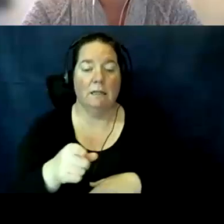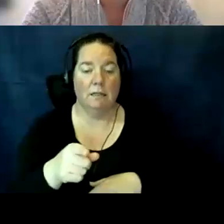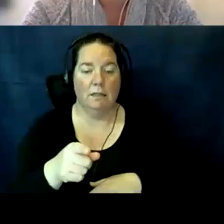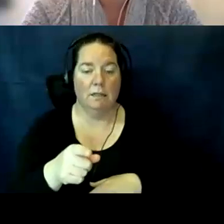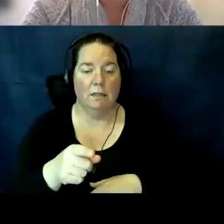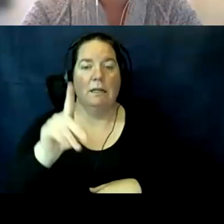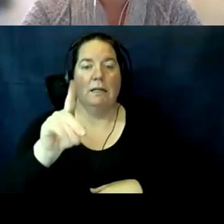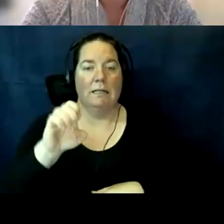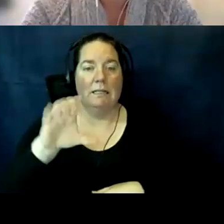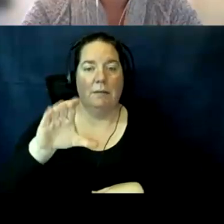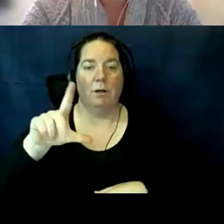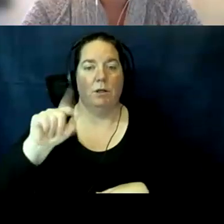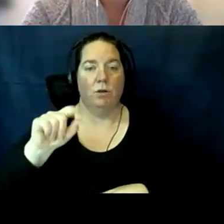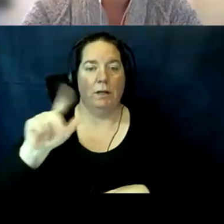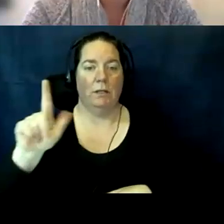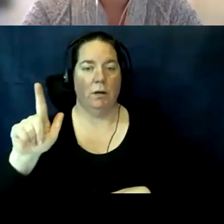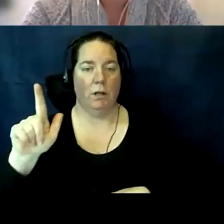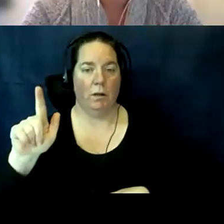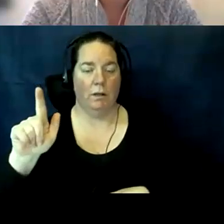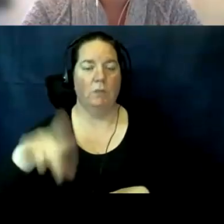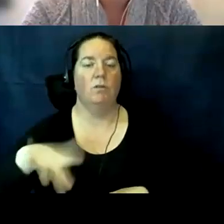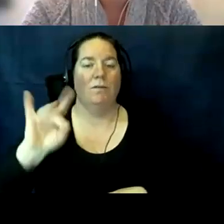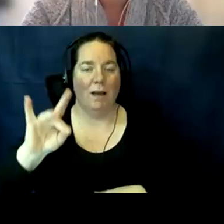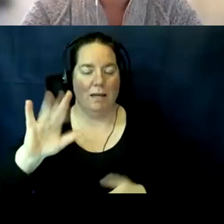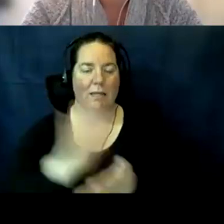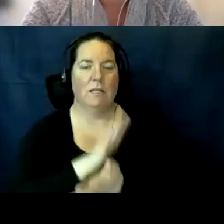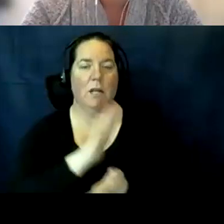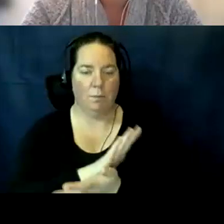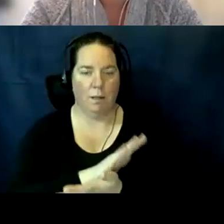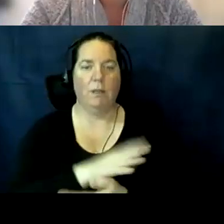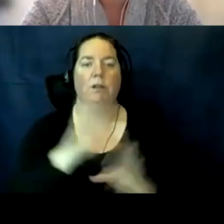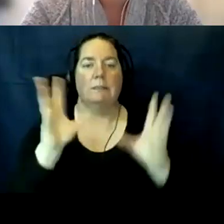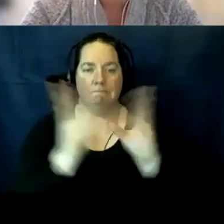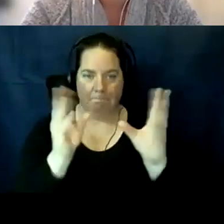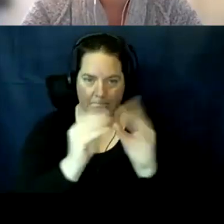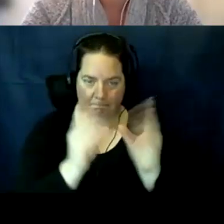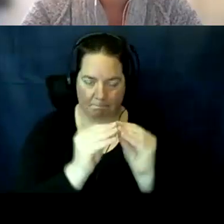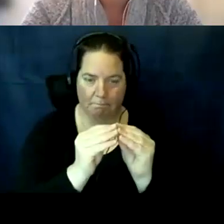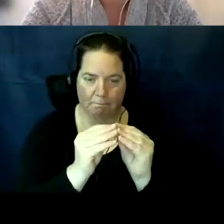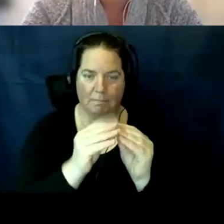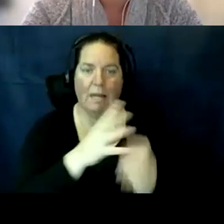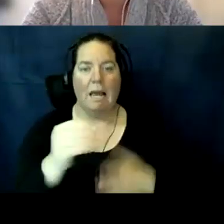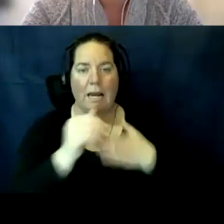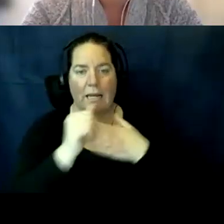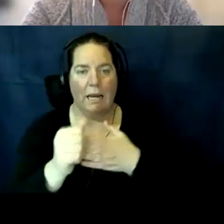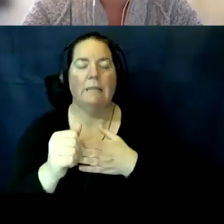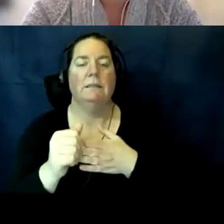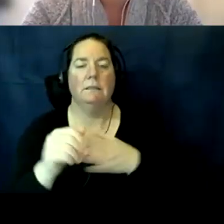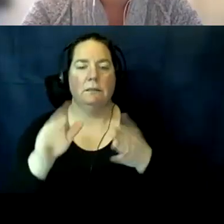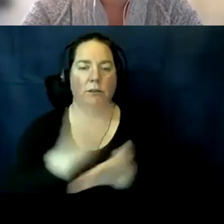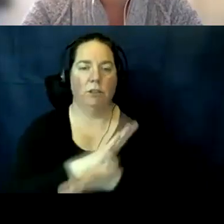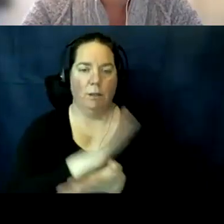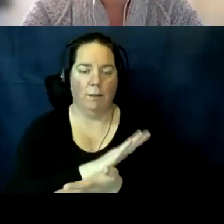December 2021 to find that document. There's going to be a webinar there and then also a guidance document under